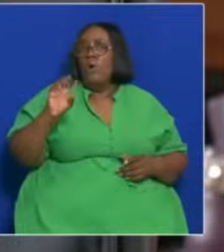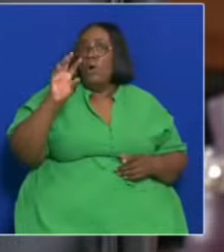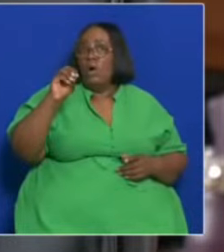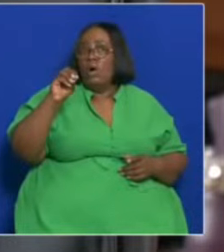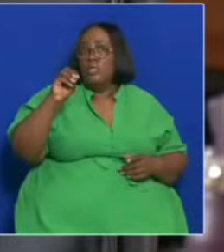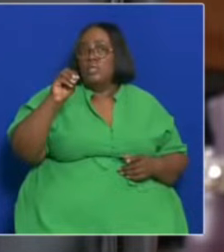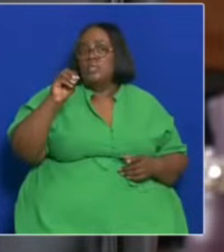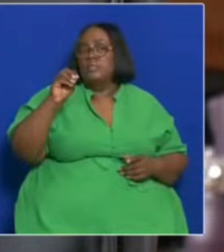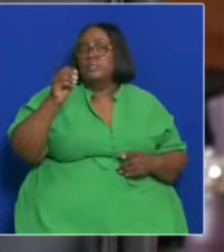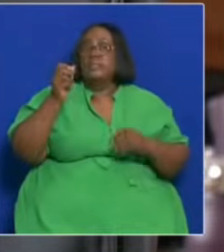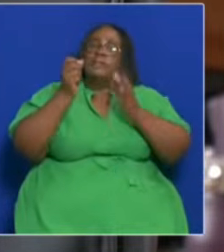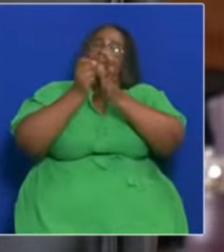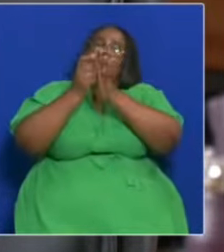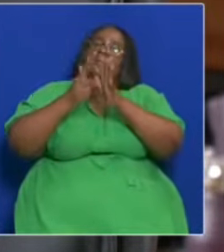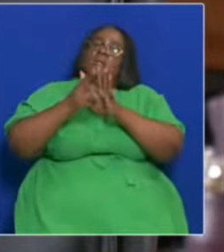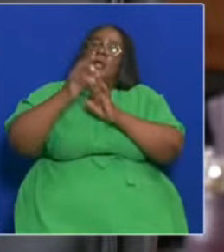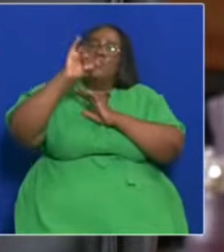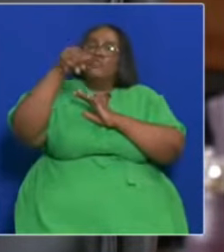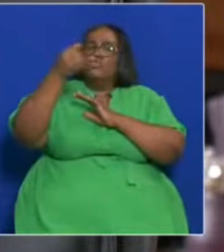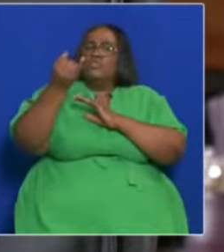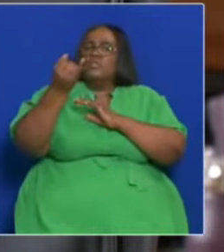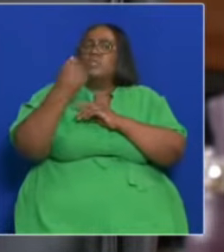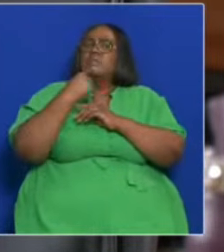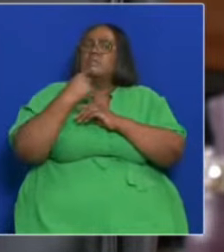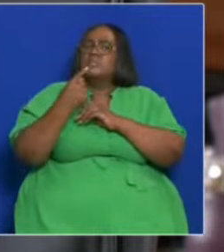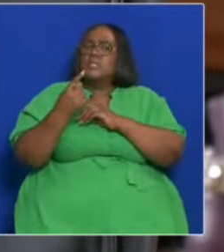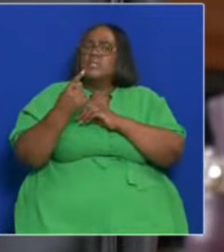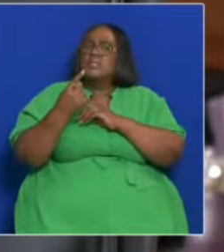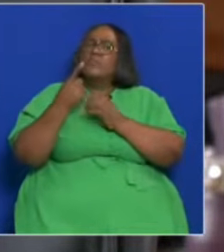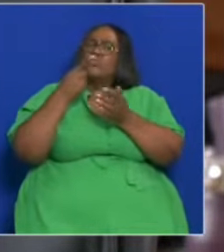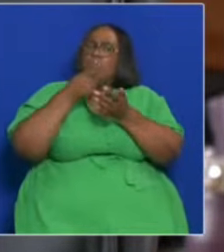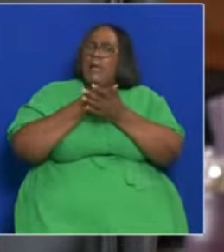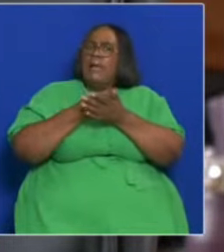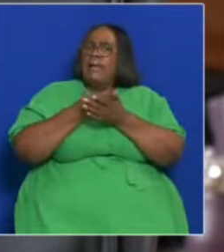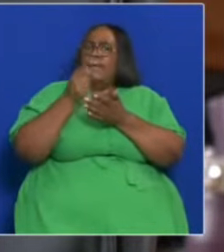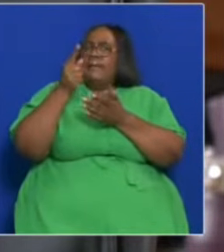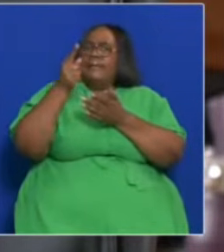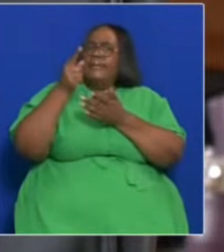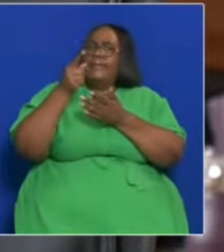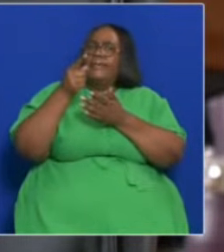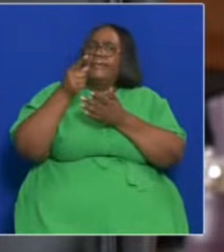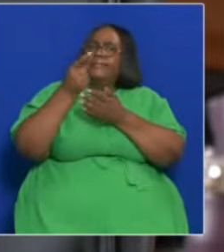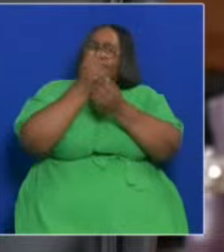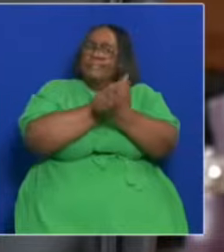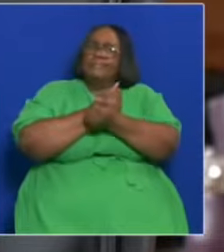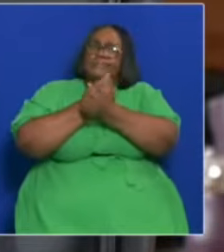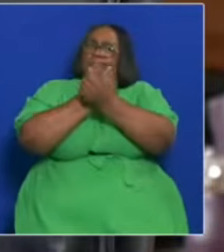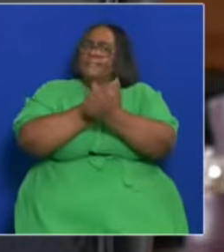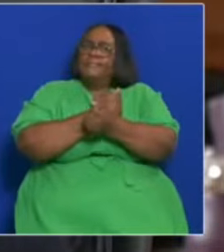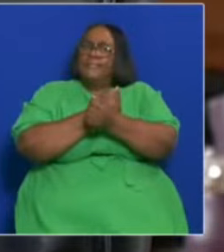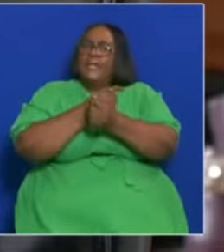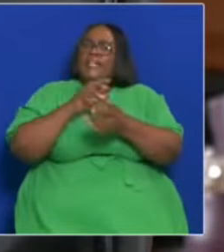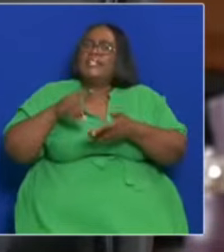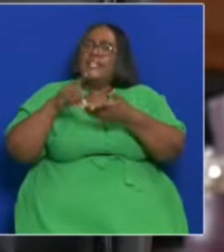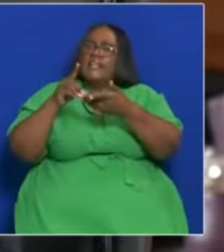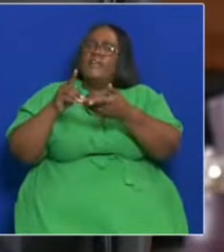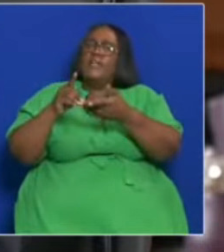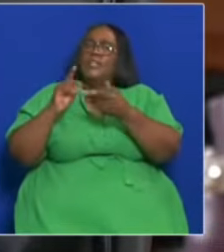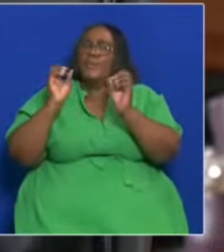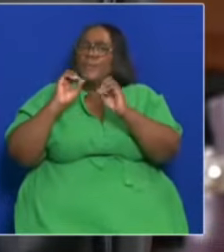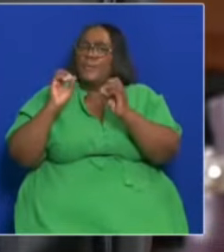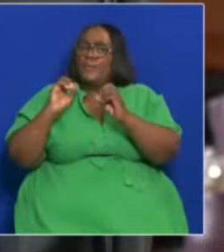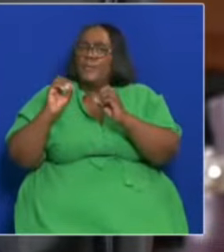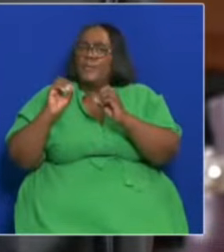the procurement of a forklift that wasn't delivered have to do with IDEX mandate, she too couldn't explain.